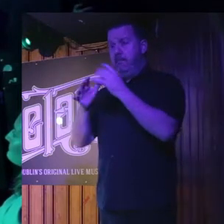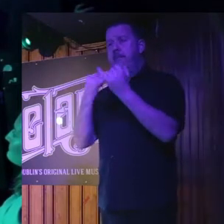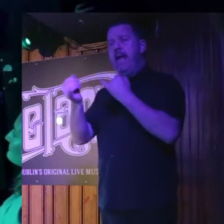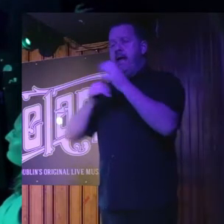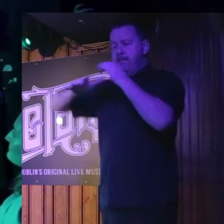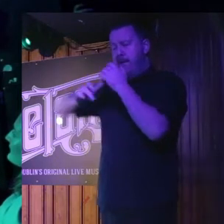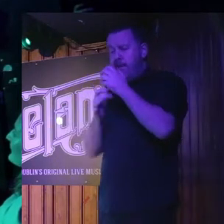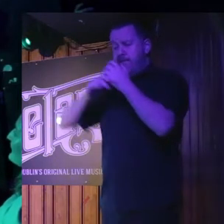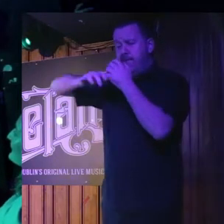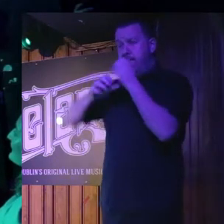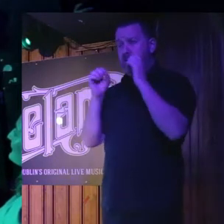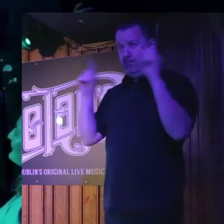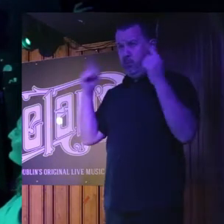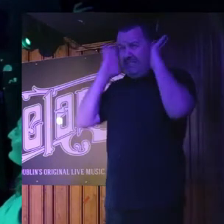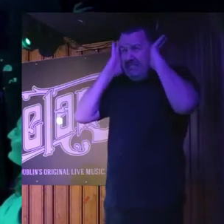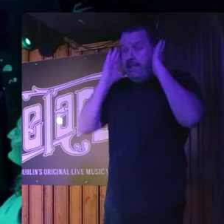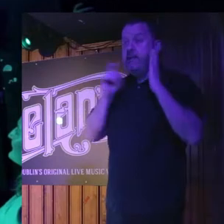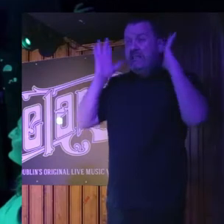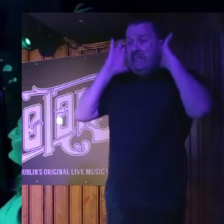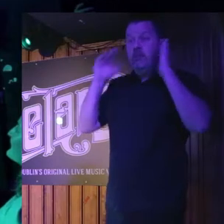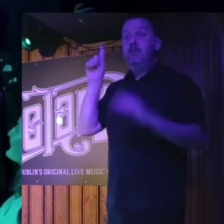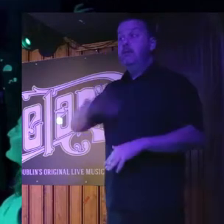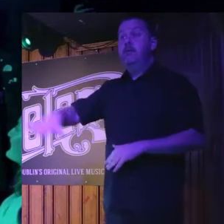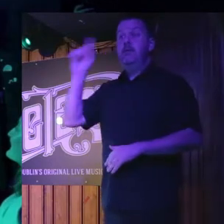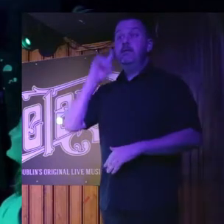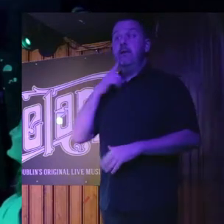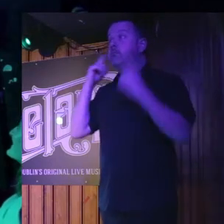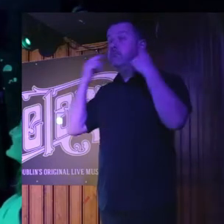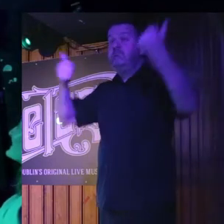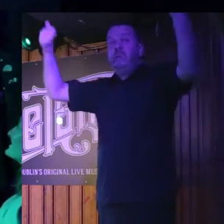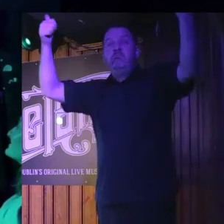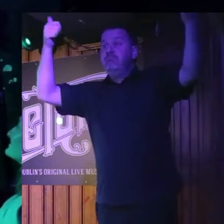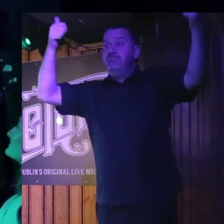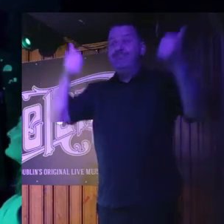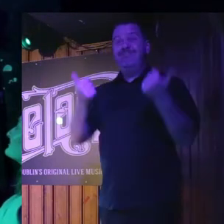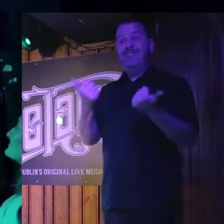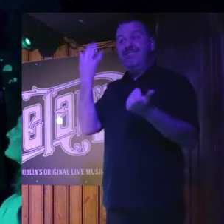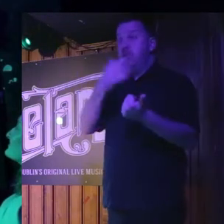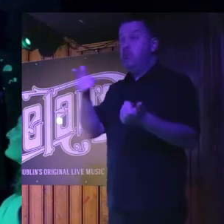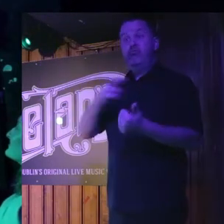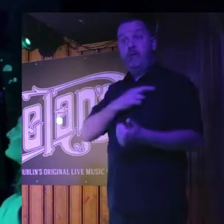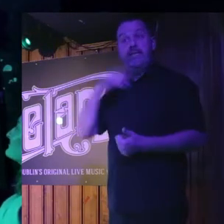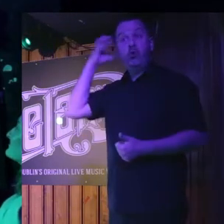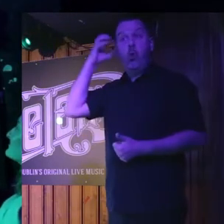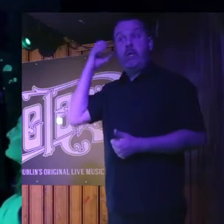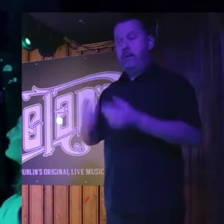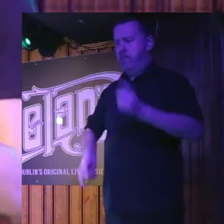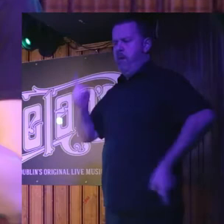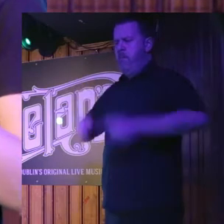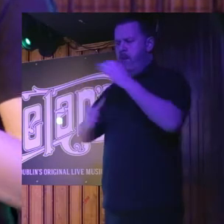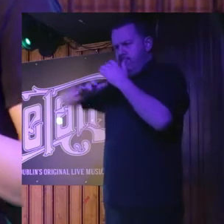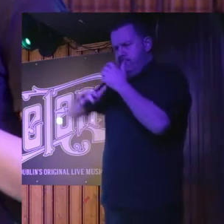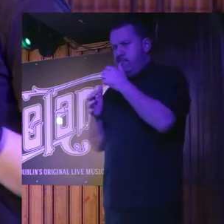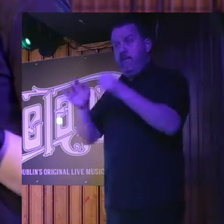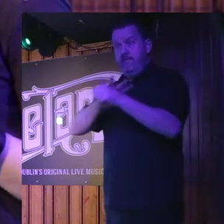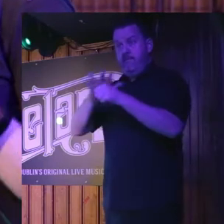work is in a university for deaf people. And Stokey, in all seriousness, used to march around campus in full regalia with